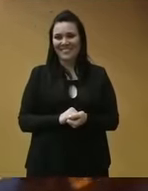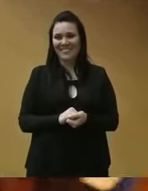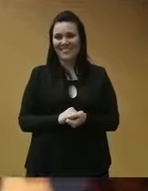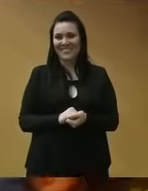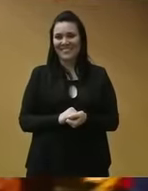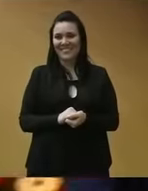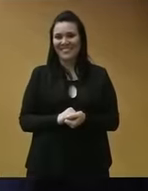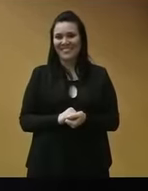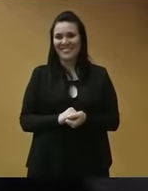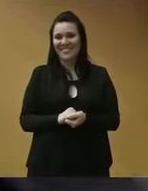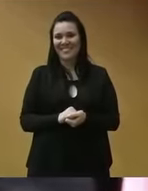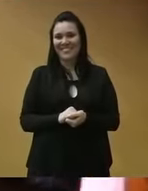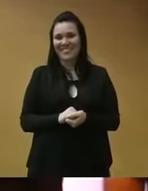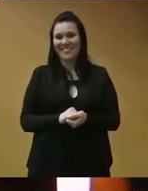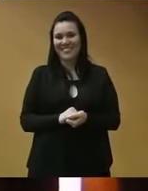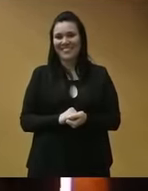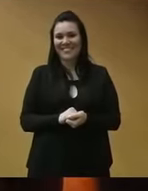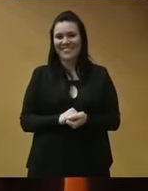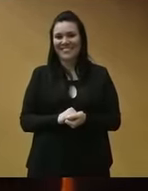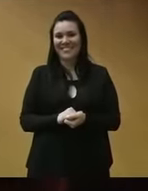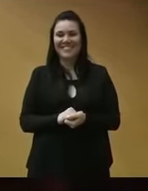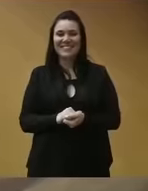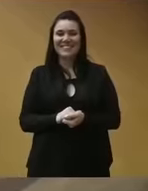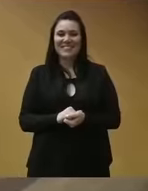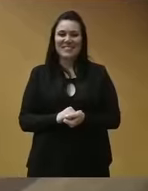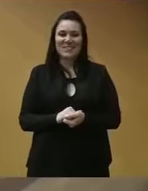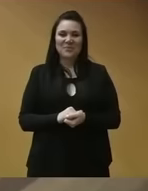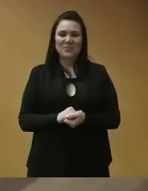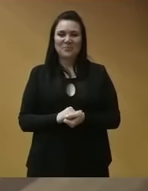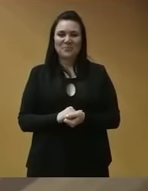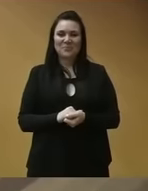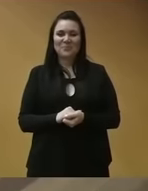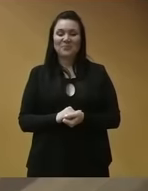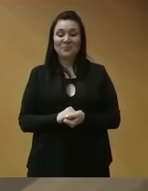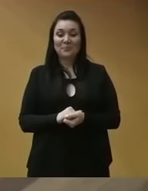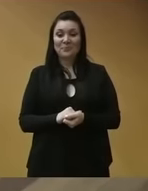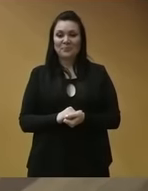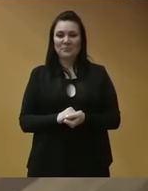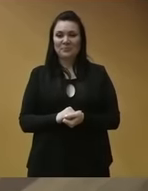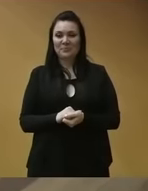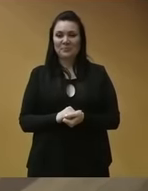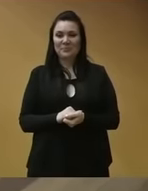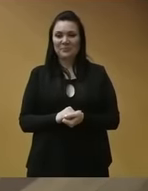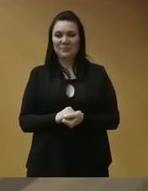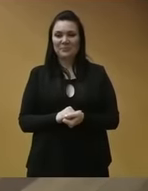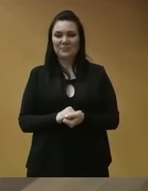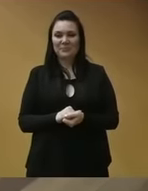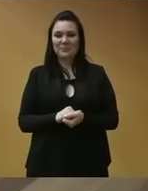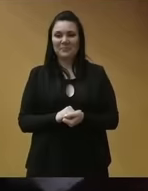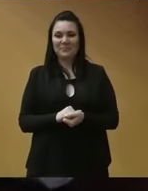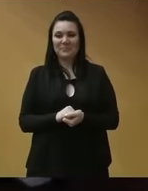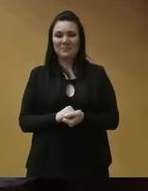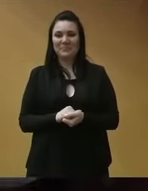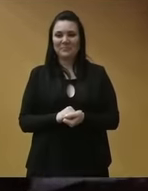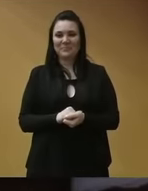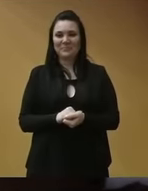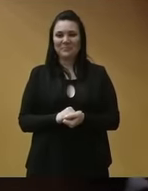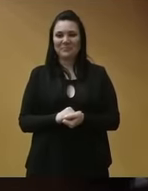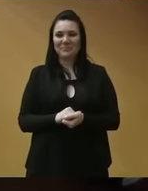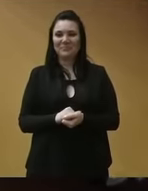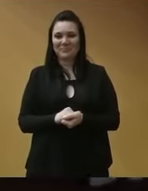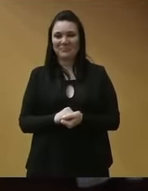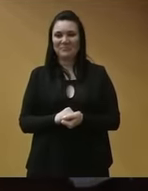Turn toward me, look so weak. I've never seen you with such tired eyes.